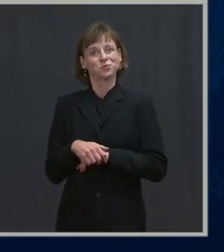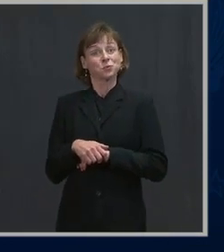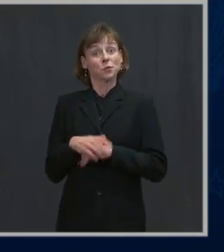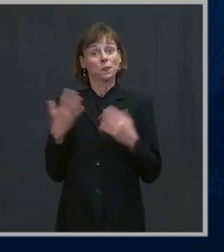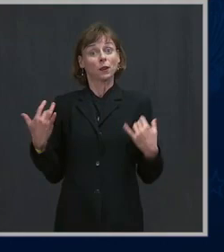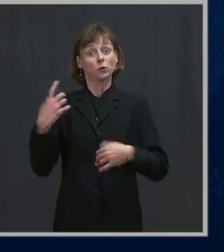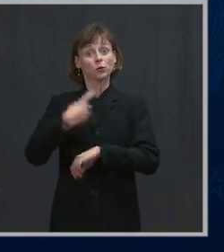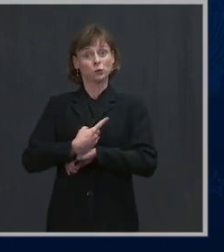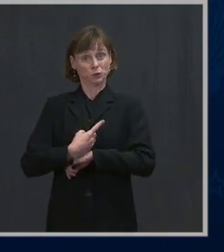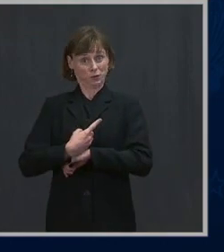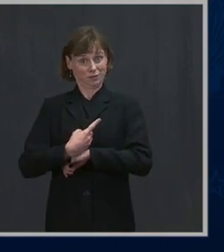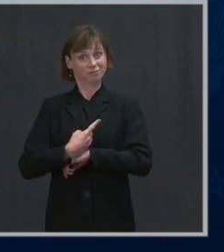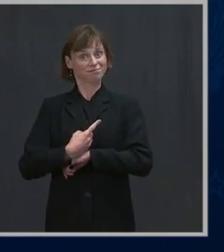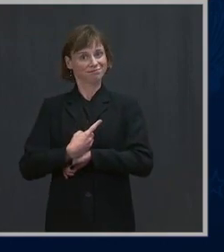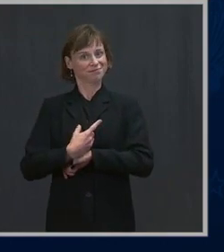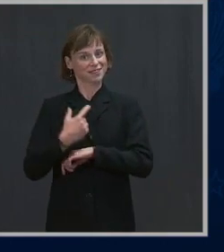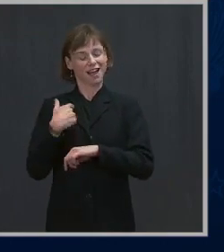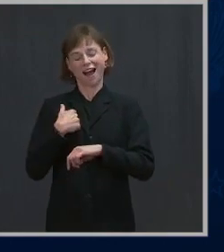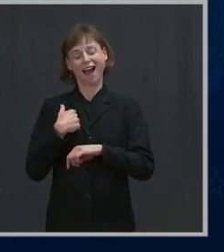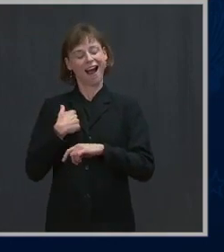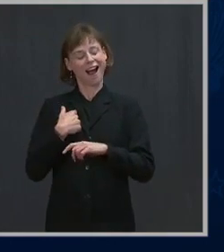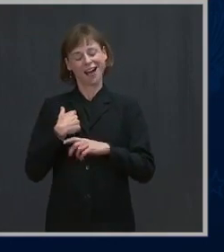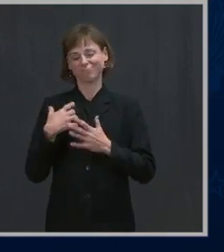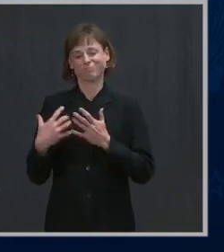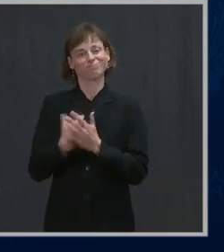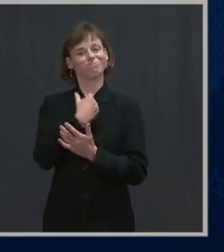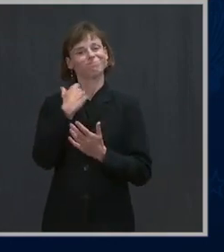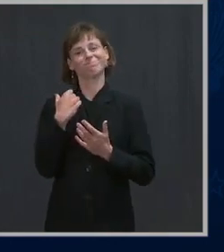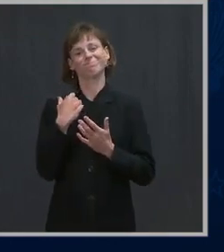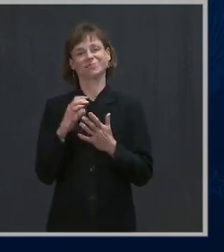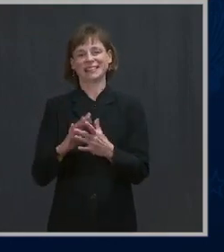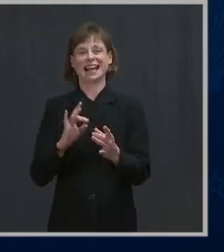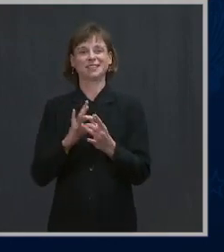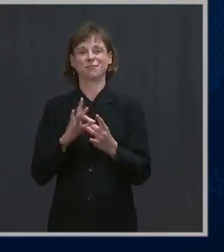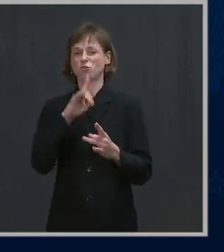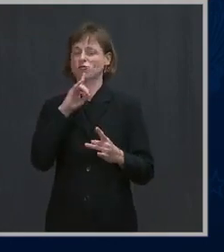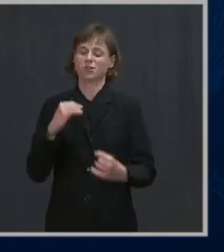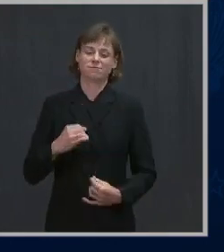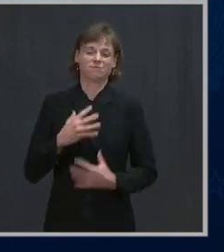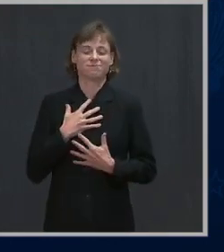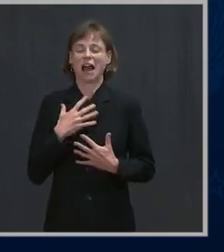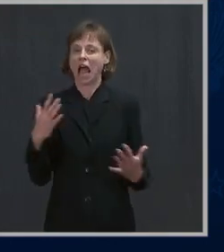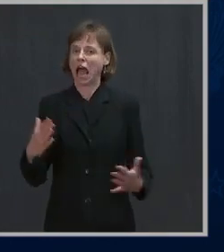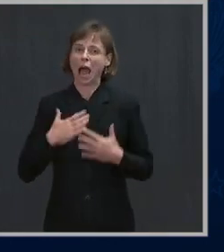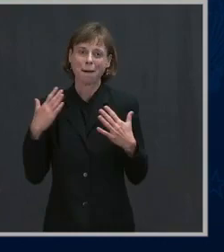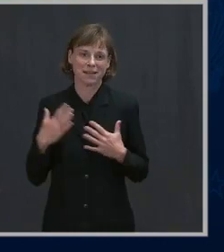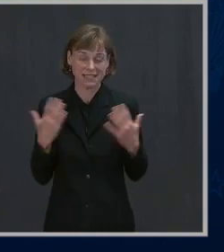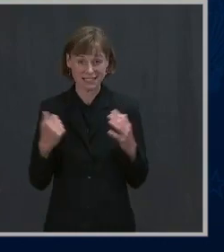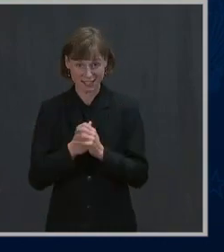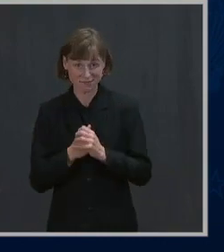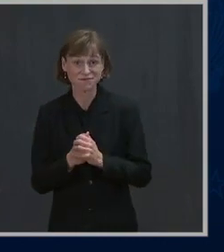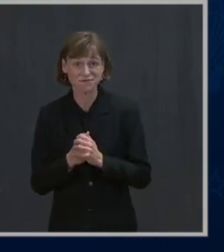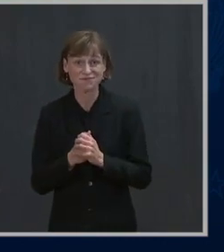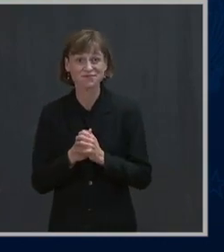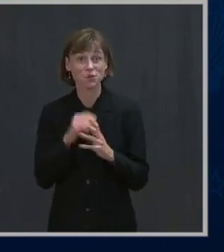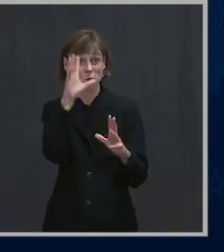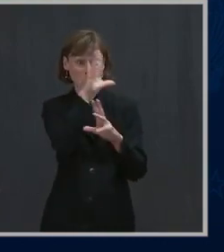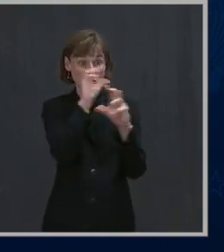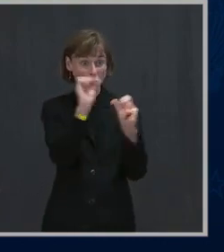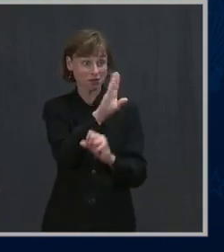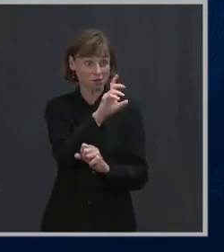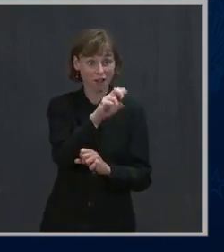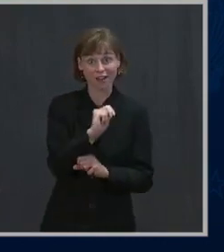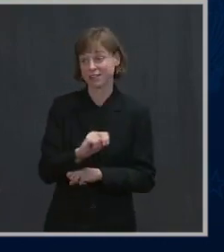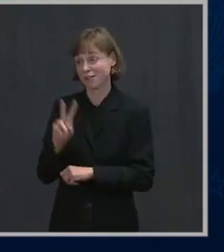today i get to say something that brings me tremendous happiness president biden vice president